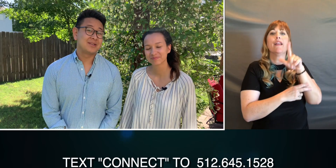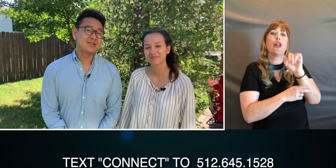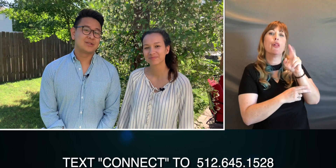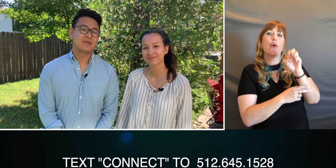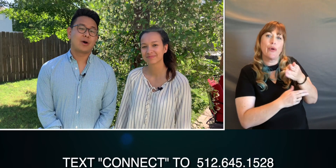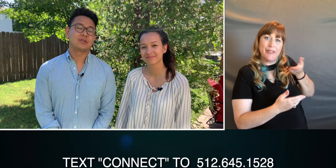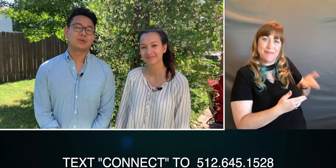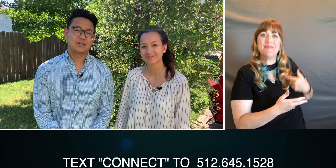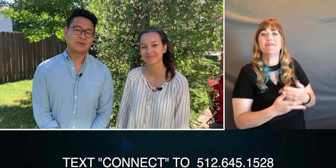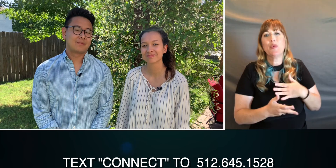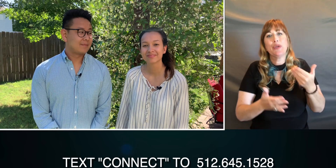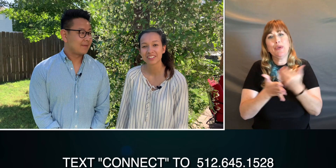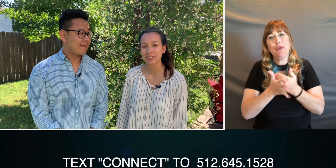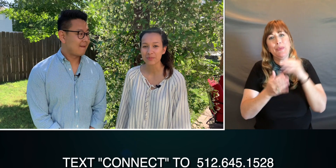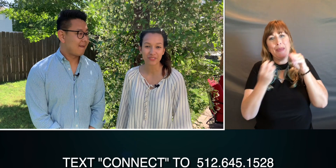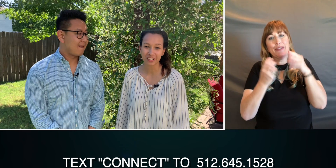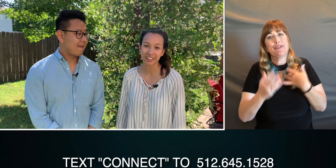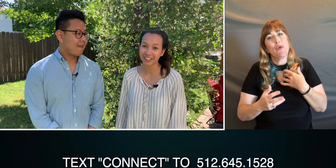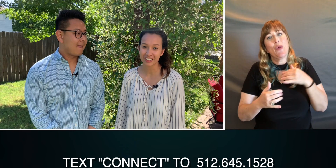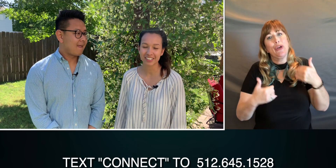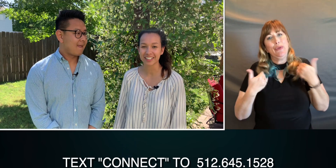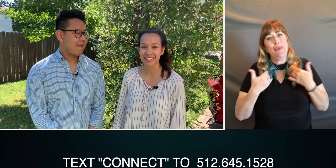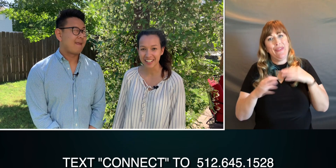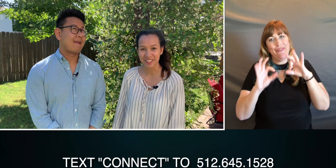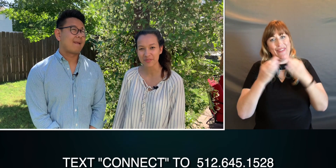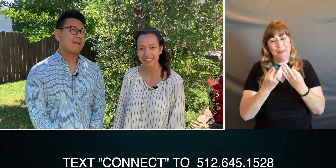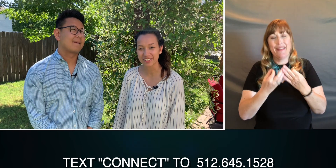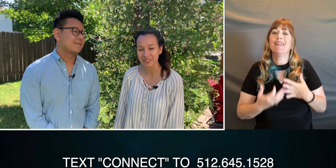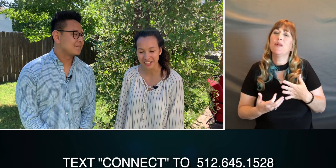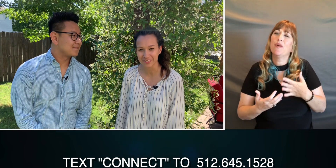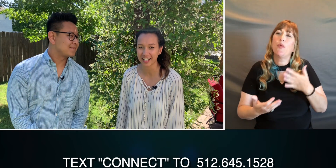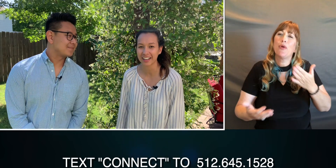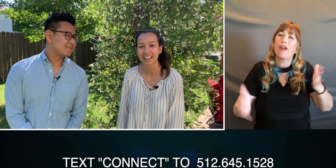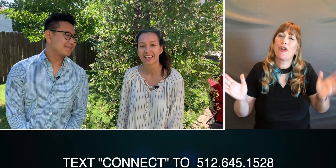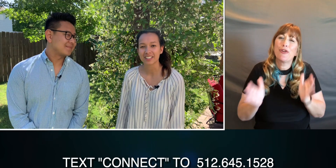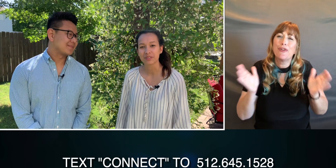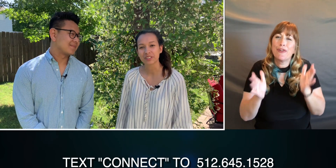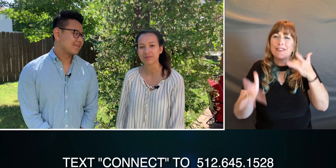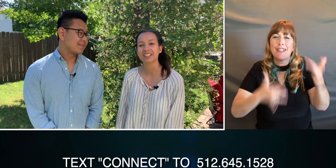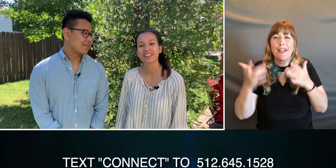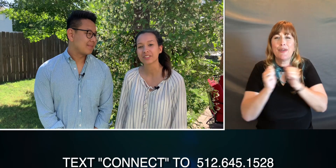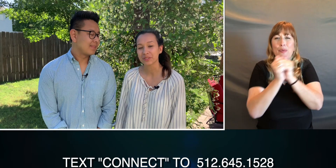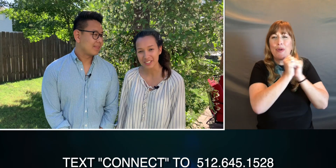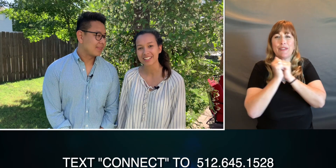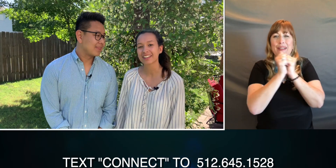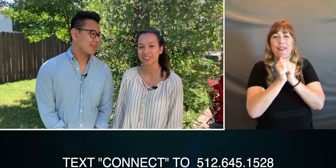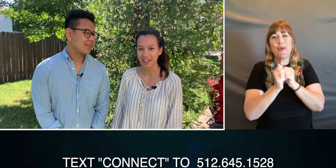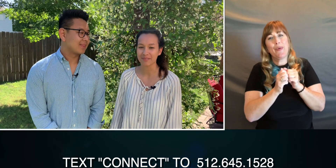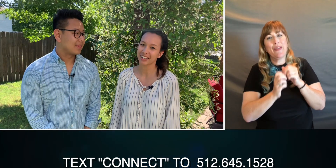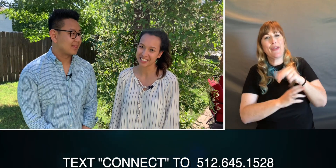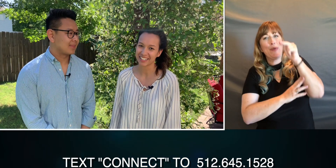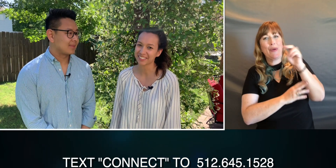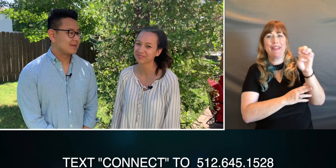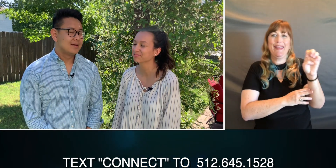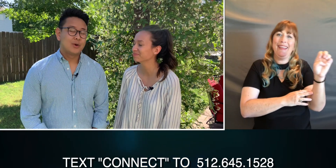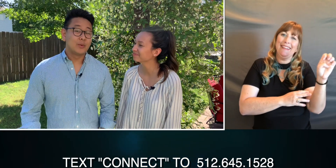family ministers for the Austin Christian. We hope you feel encouraged and excited this morning to worship God as we worship together with Northside, Tribe,